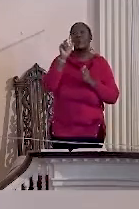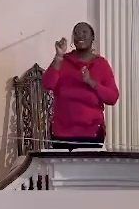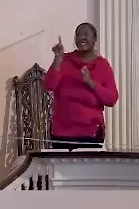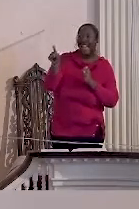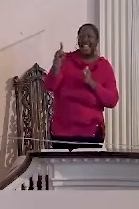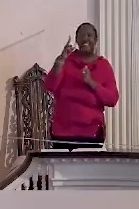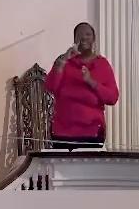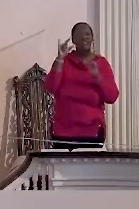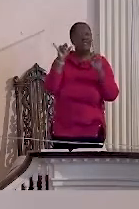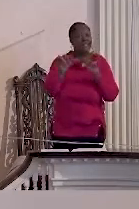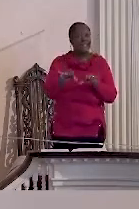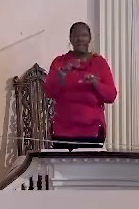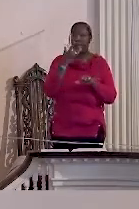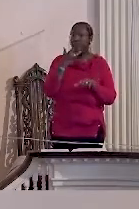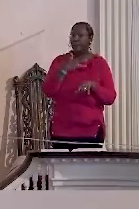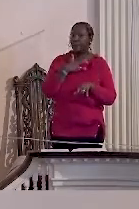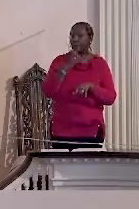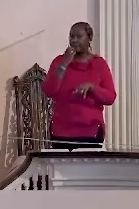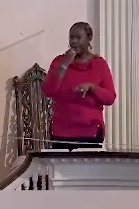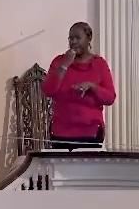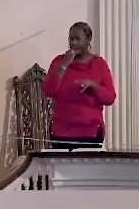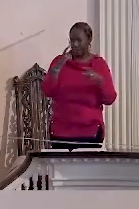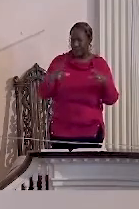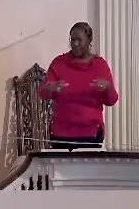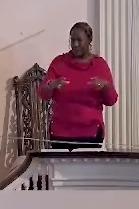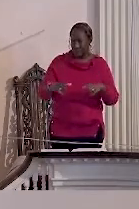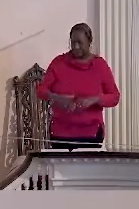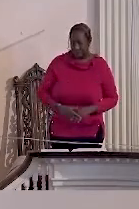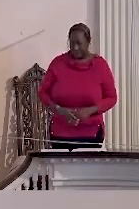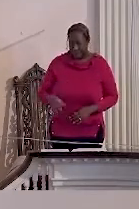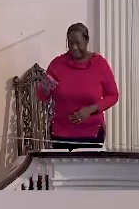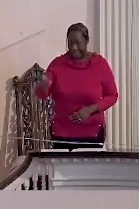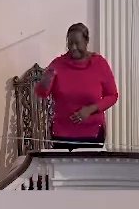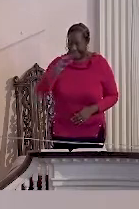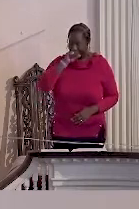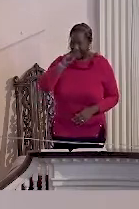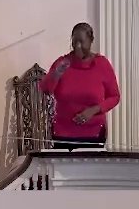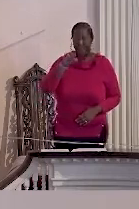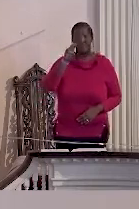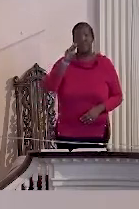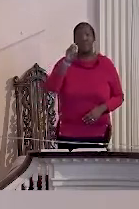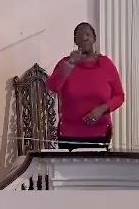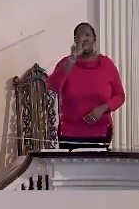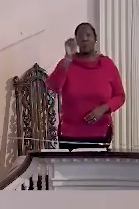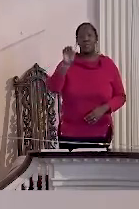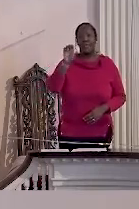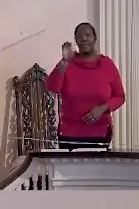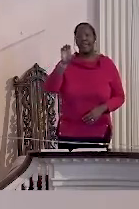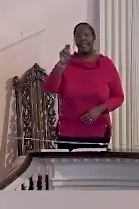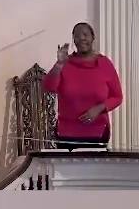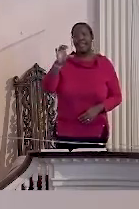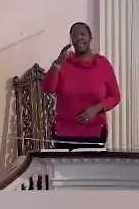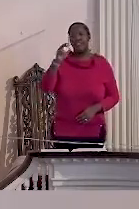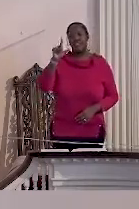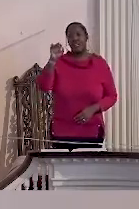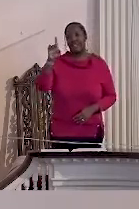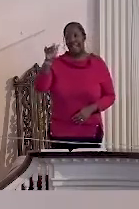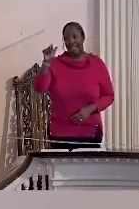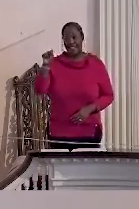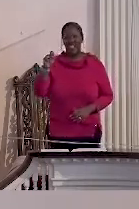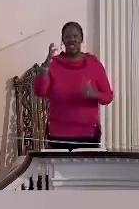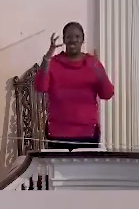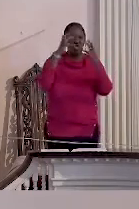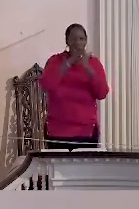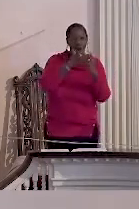same birthday dish. Emilio loved mole enchiladas, dark, spicy chili